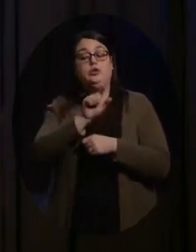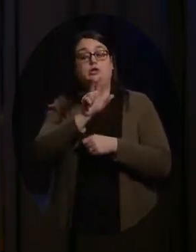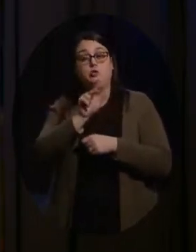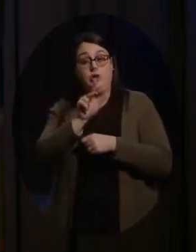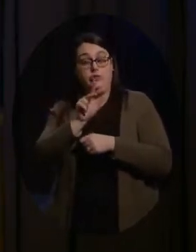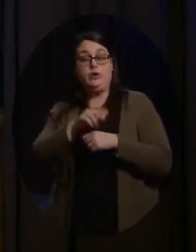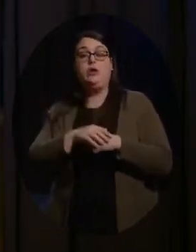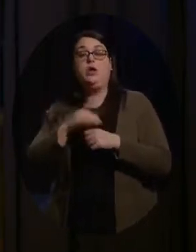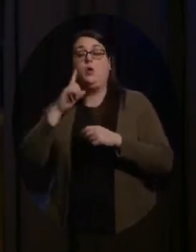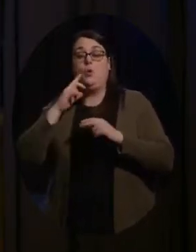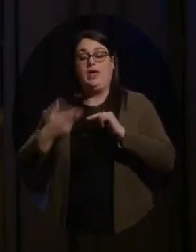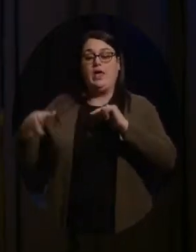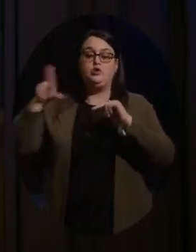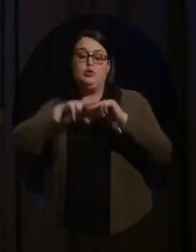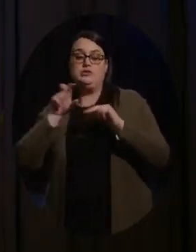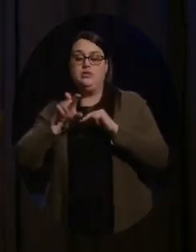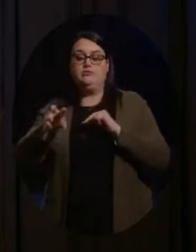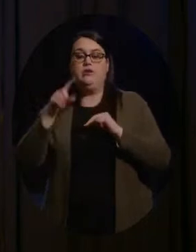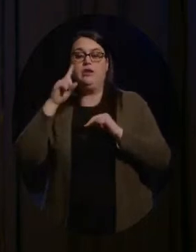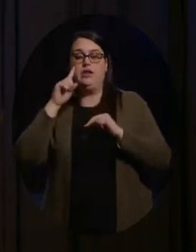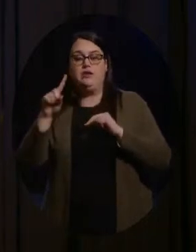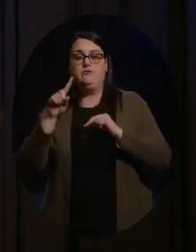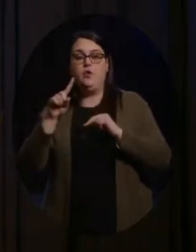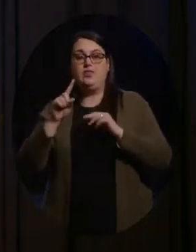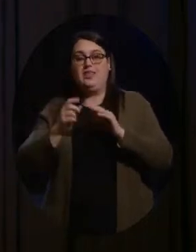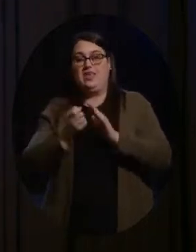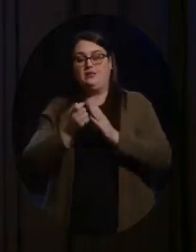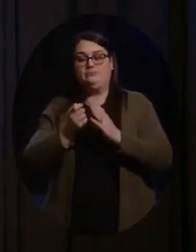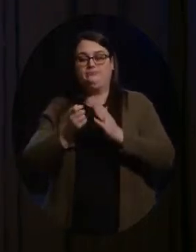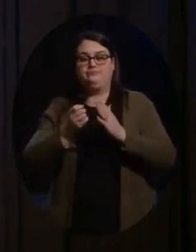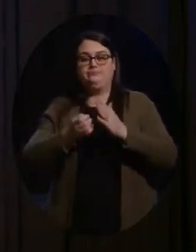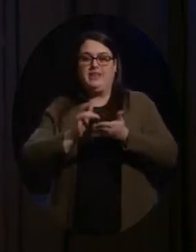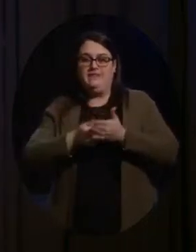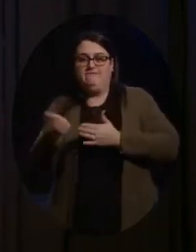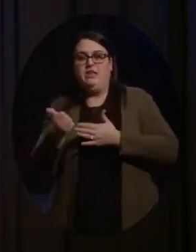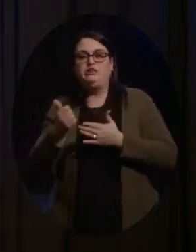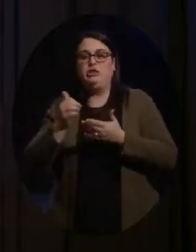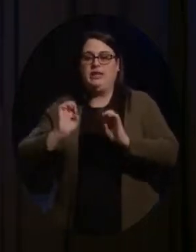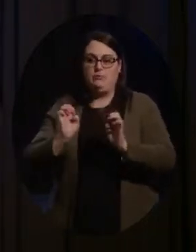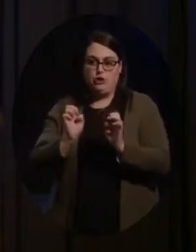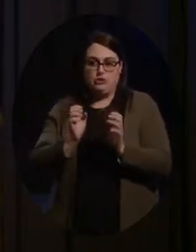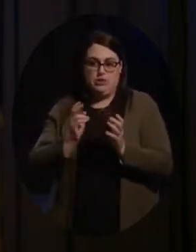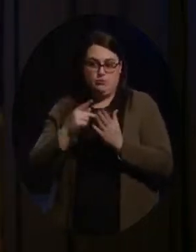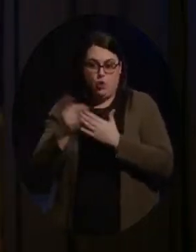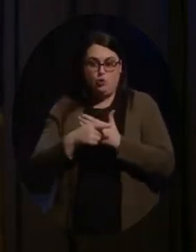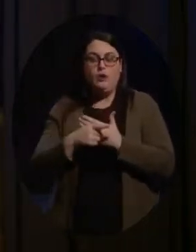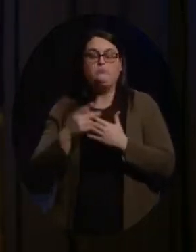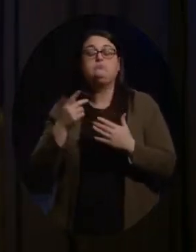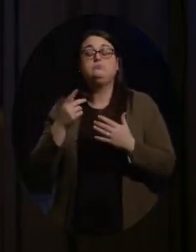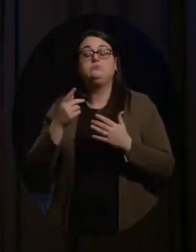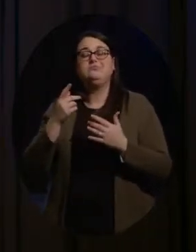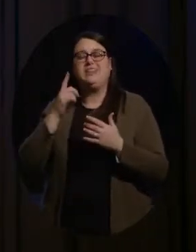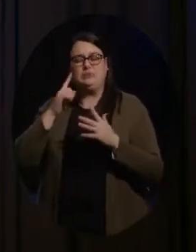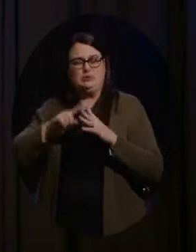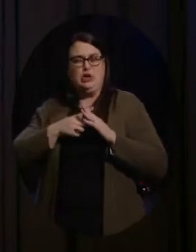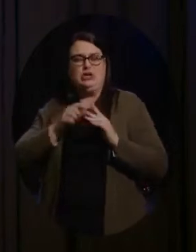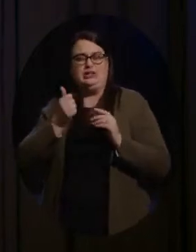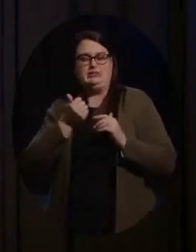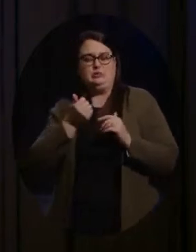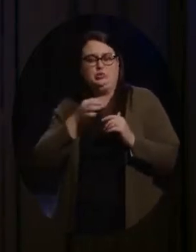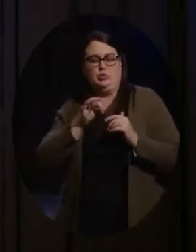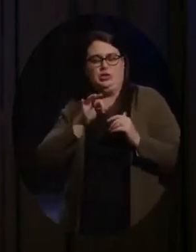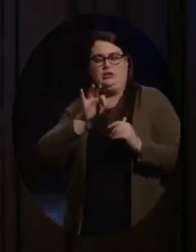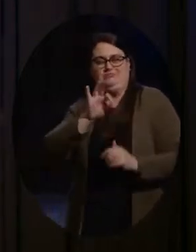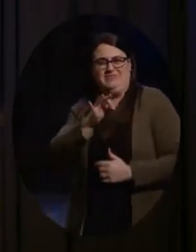we increased the funding for the Richmond Eviction Diversion Program by 50%. And since its inception in late 2019, it